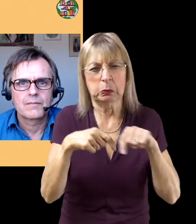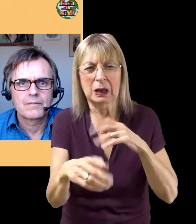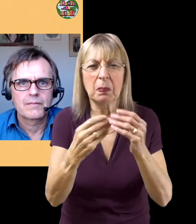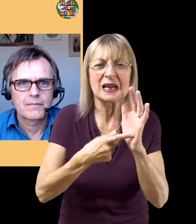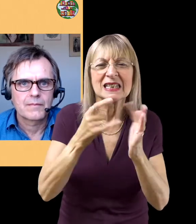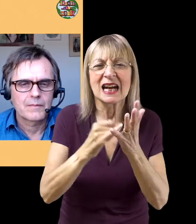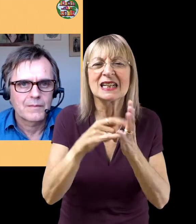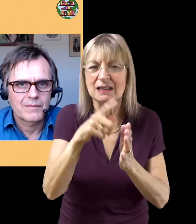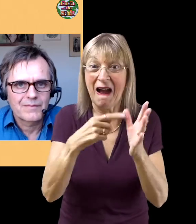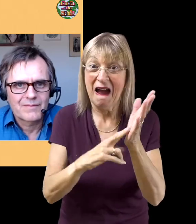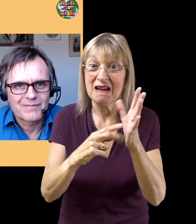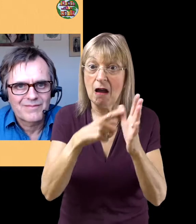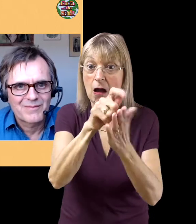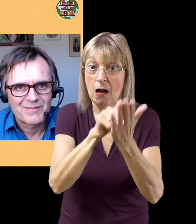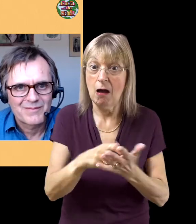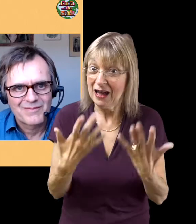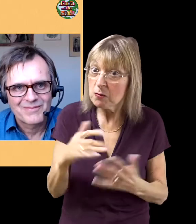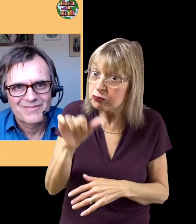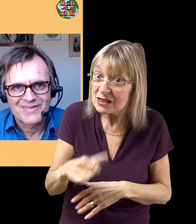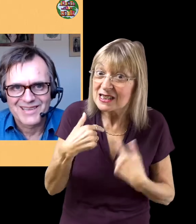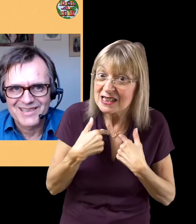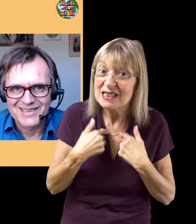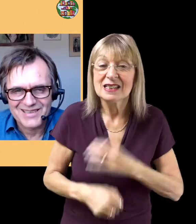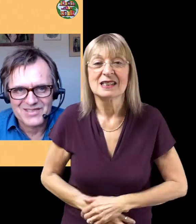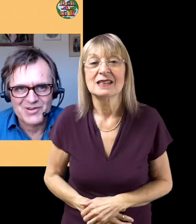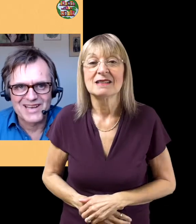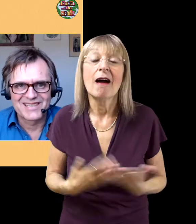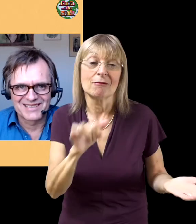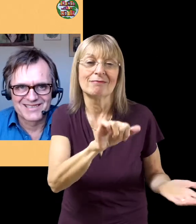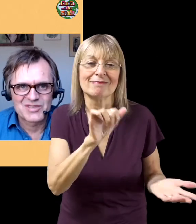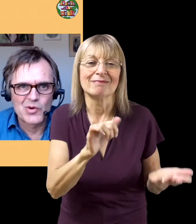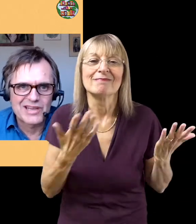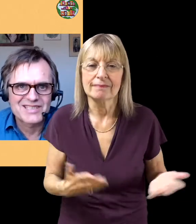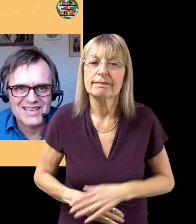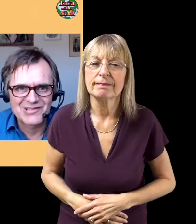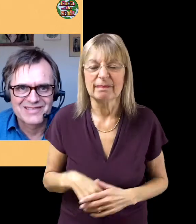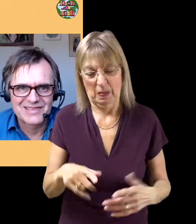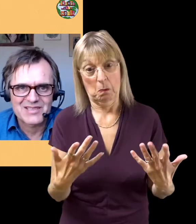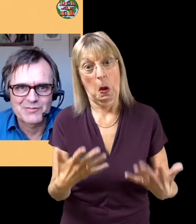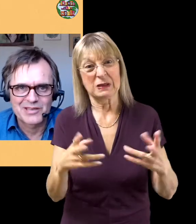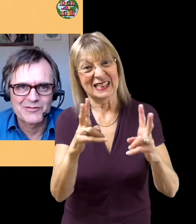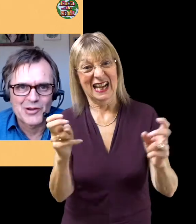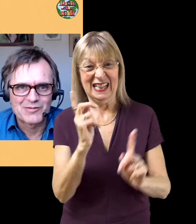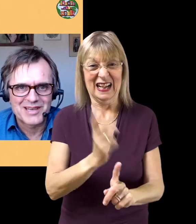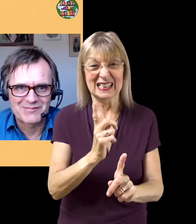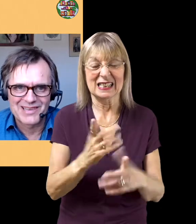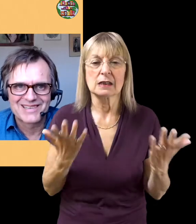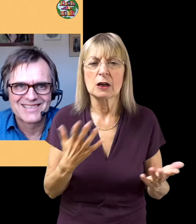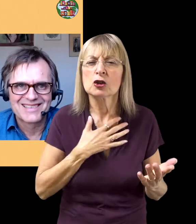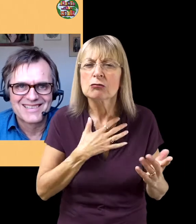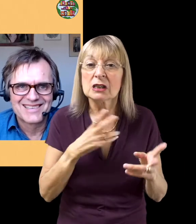I right, is My Especially Weird Week with Tess? That's Anna's book that you're working on now? Right, yeah. That's the working title. Hasn't been confirmed yet.